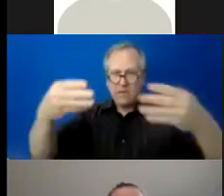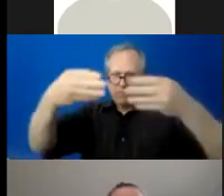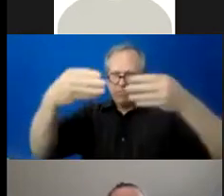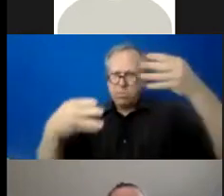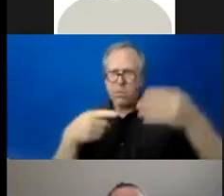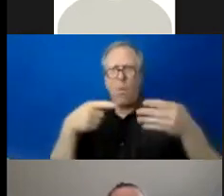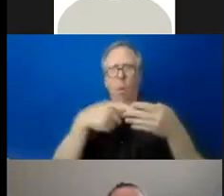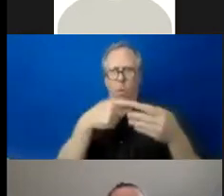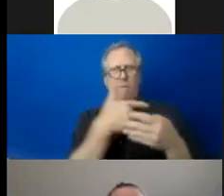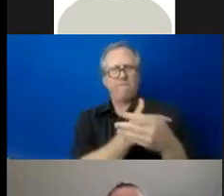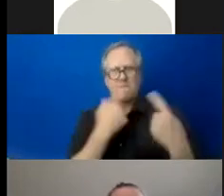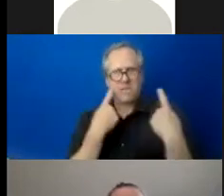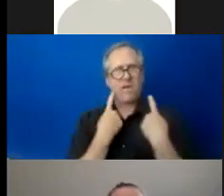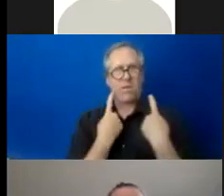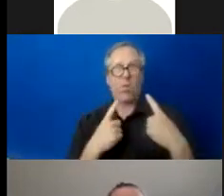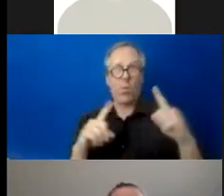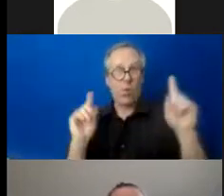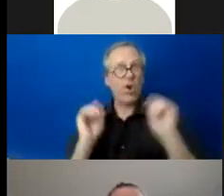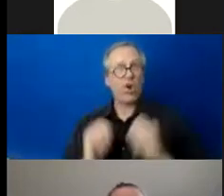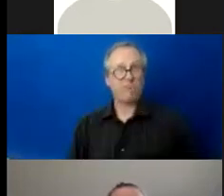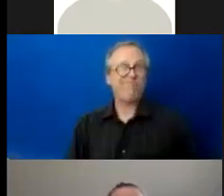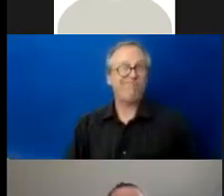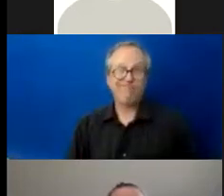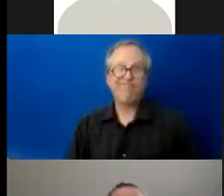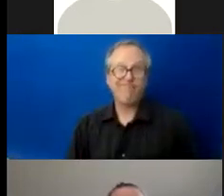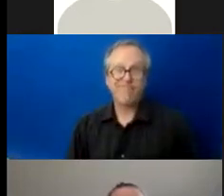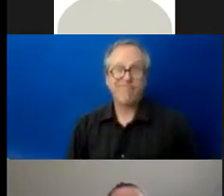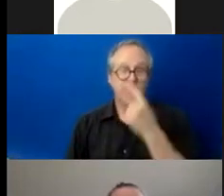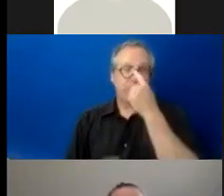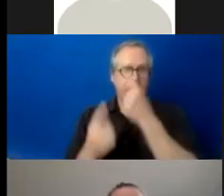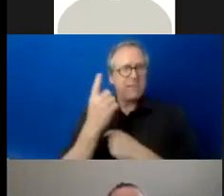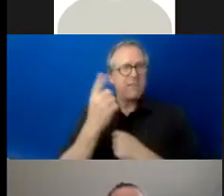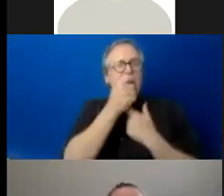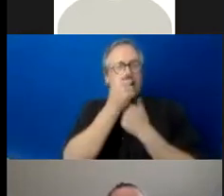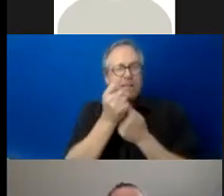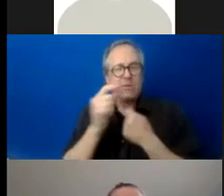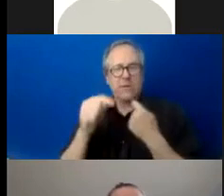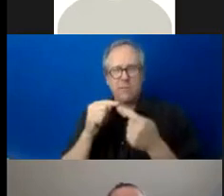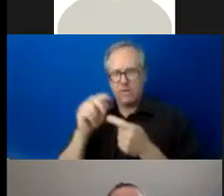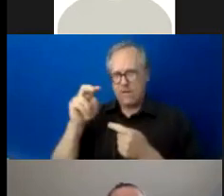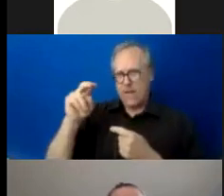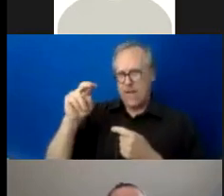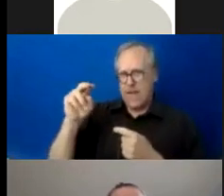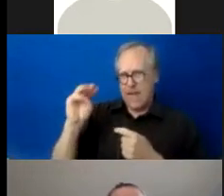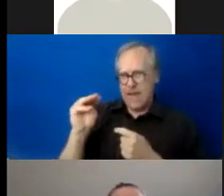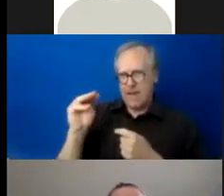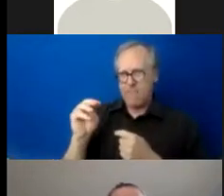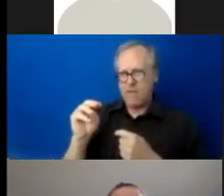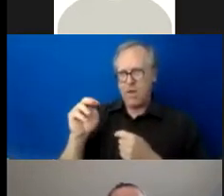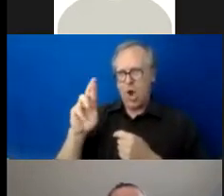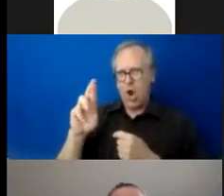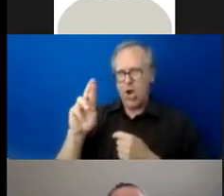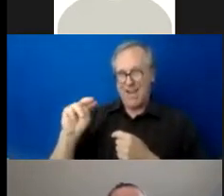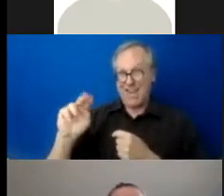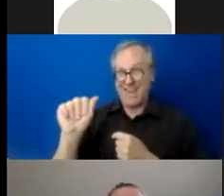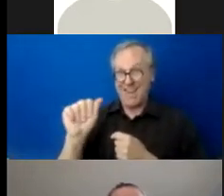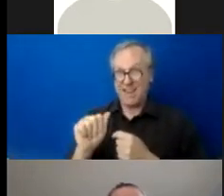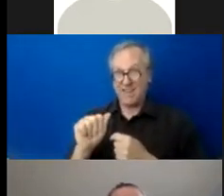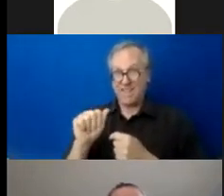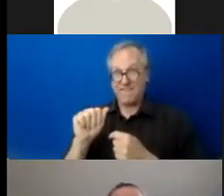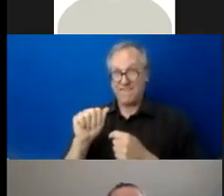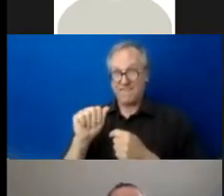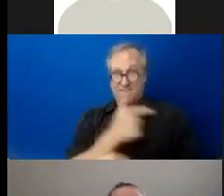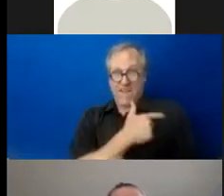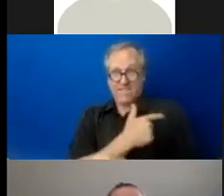effective. And one thing that I think is so interesting about the mRNA vaccine is that it